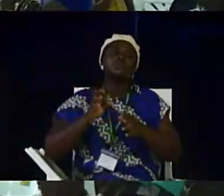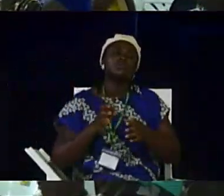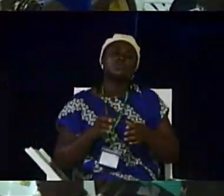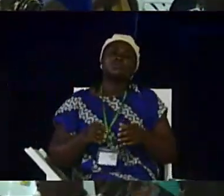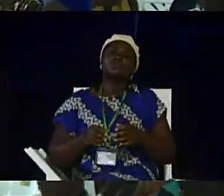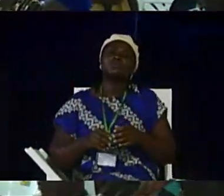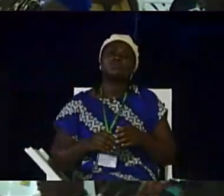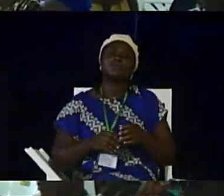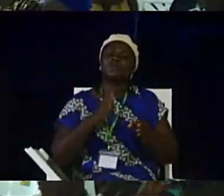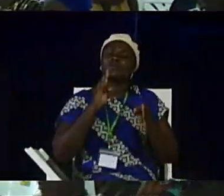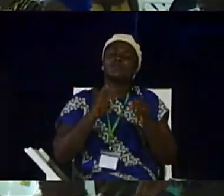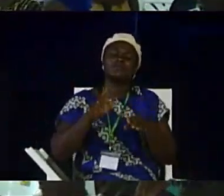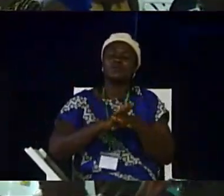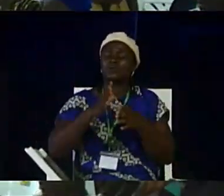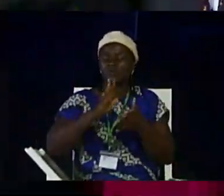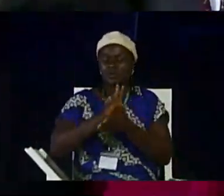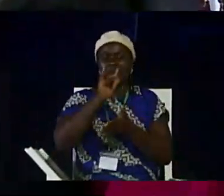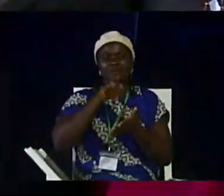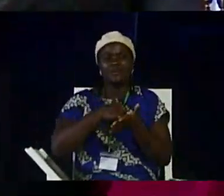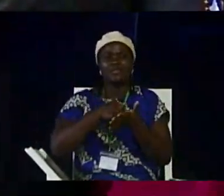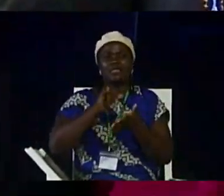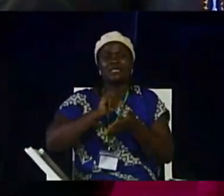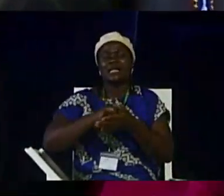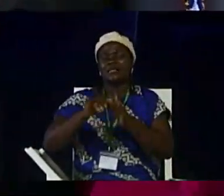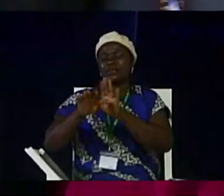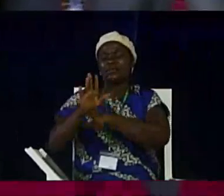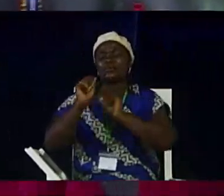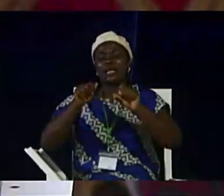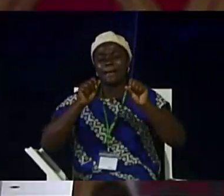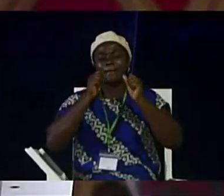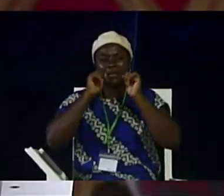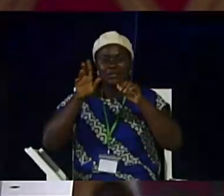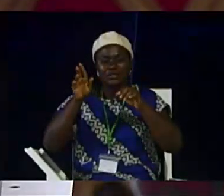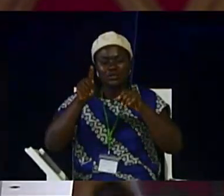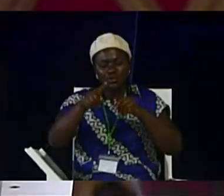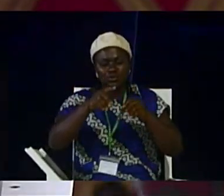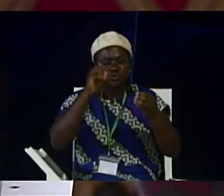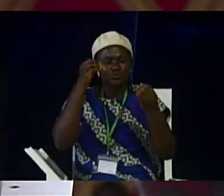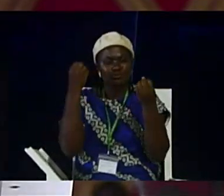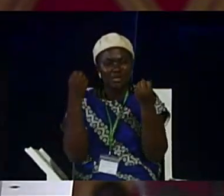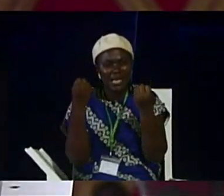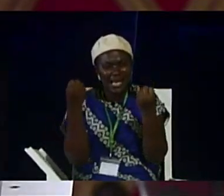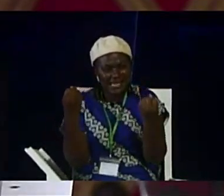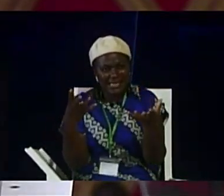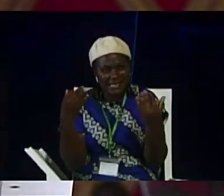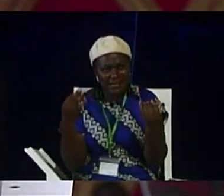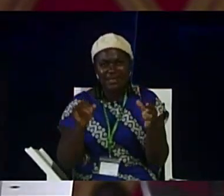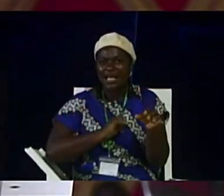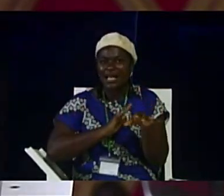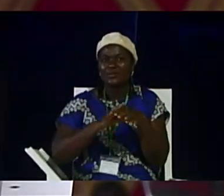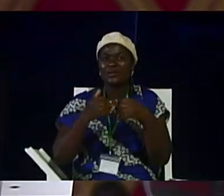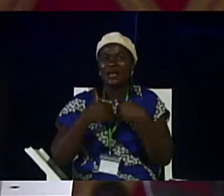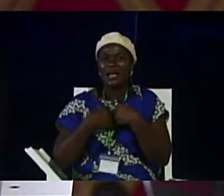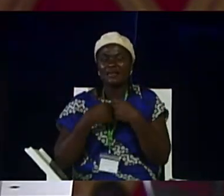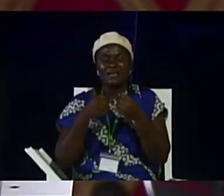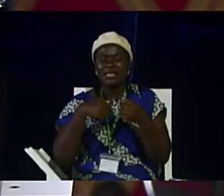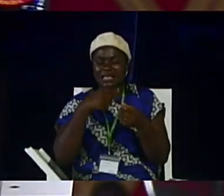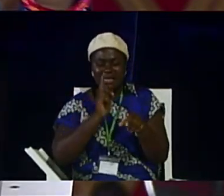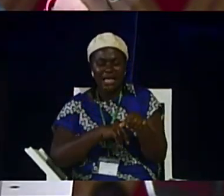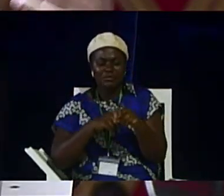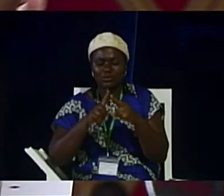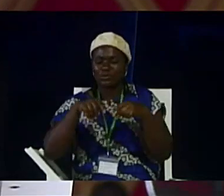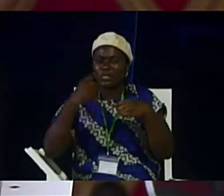If you don't believe that God can bless you excessively, I don't have time to unpack everything. Let me lift